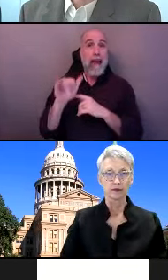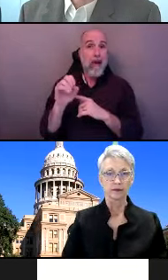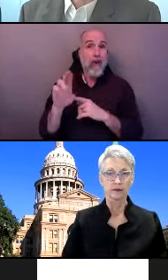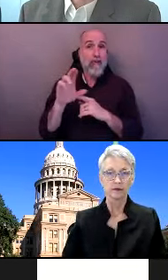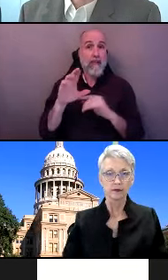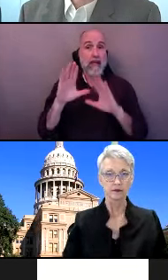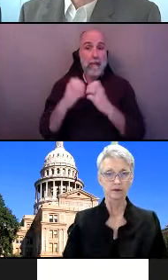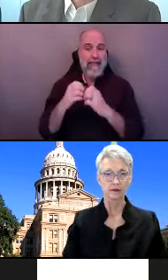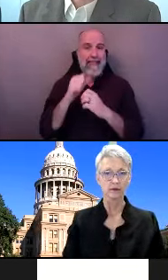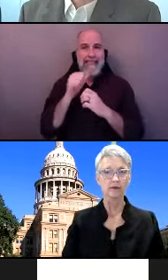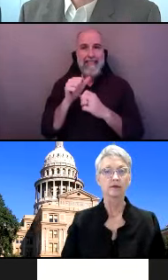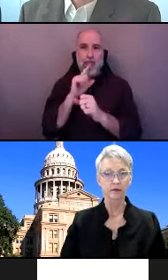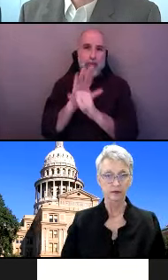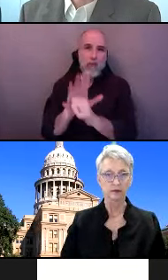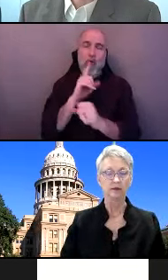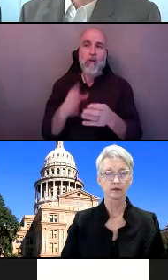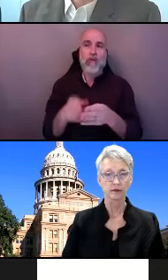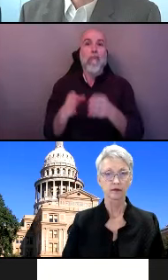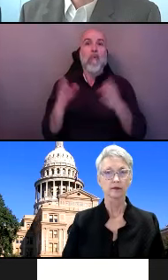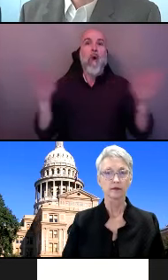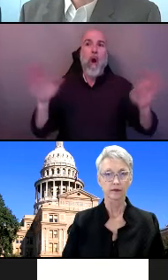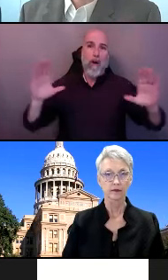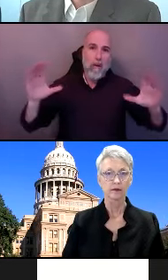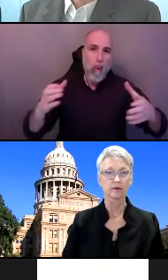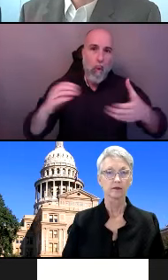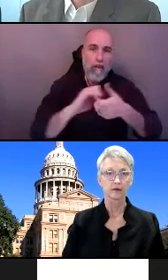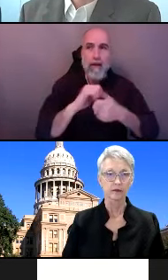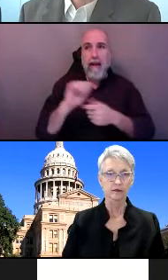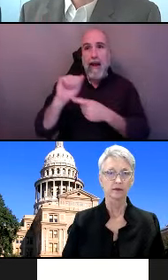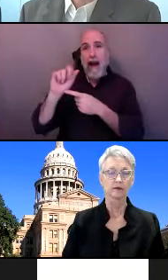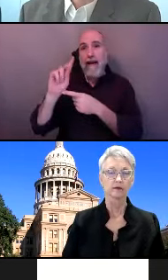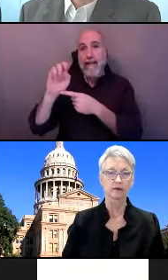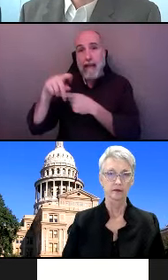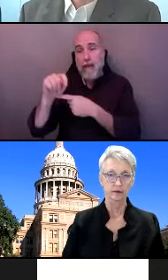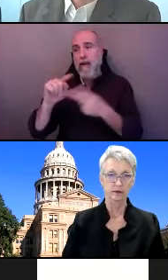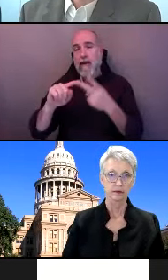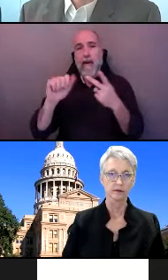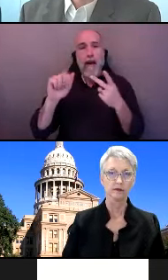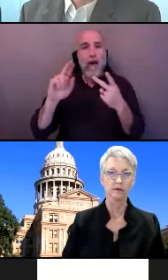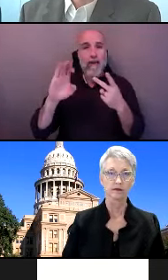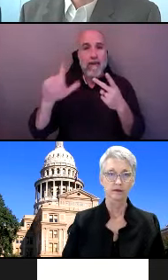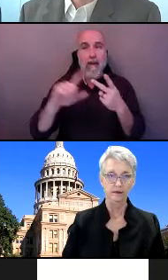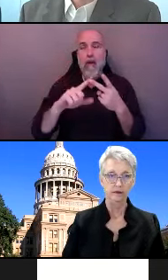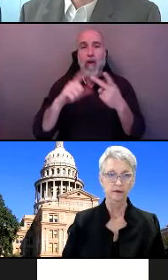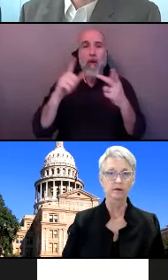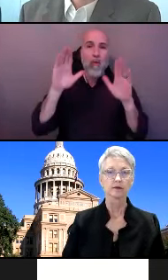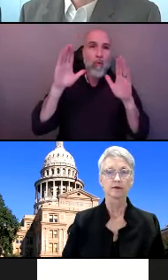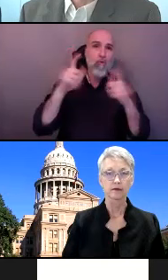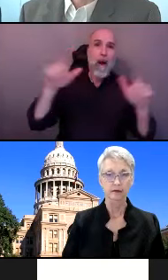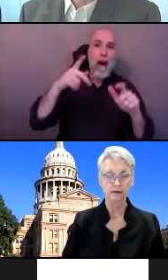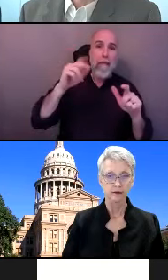happen. It was a broad coalition of groups like ADAPT, ARSL, the Gray Panthers, the